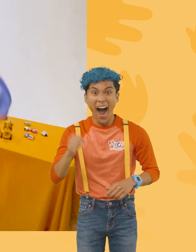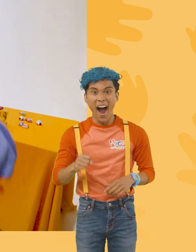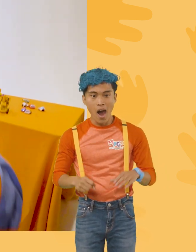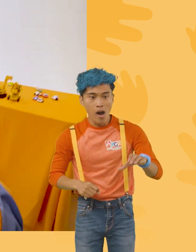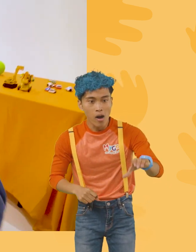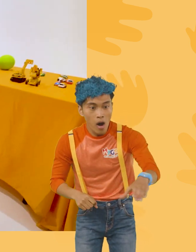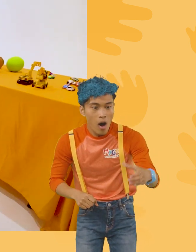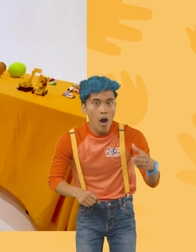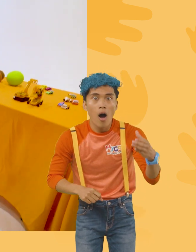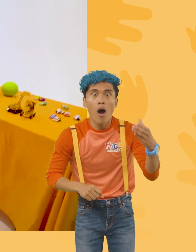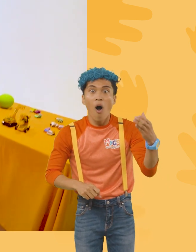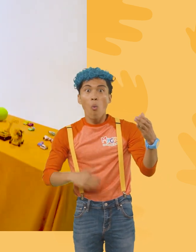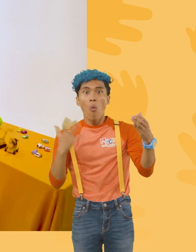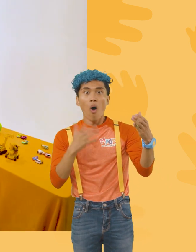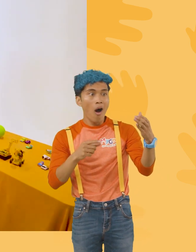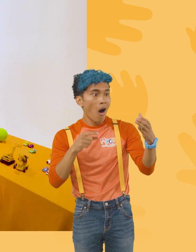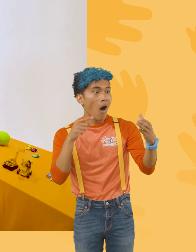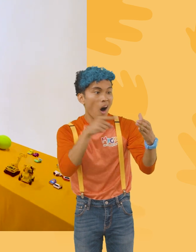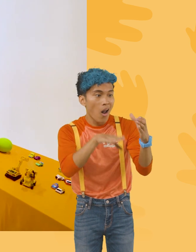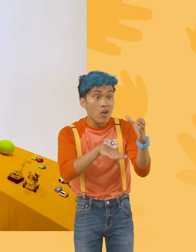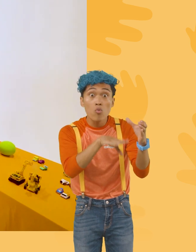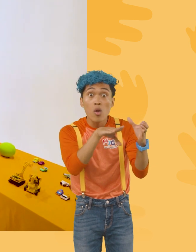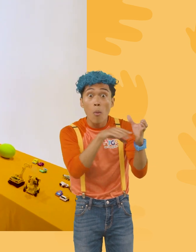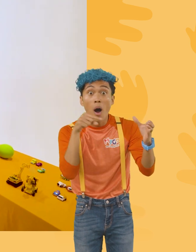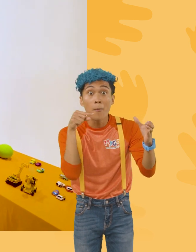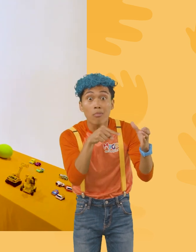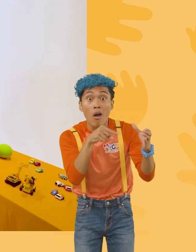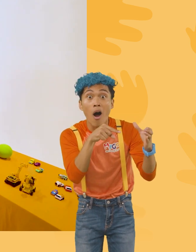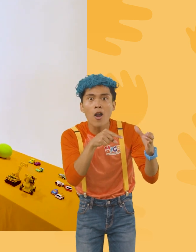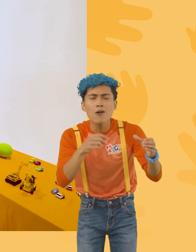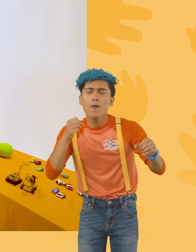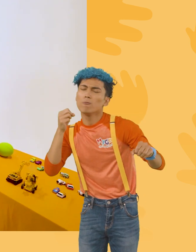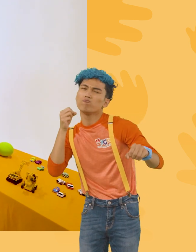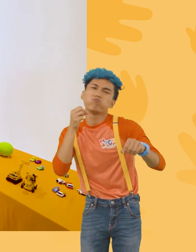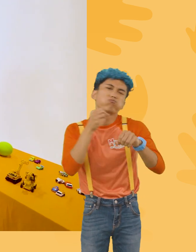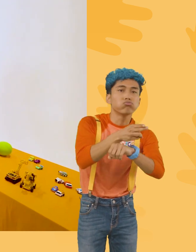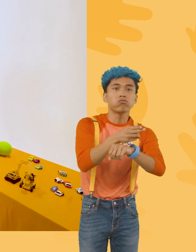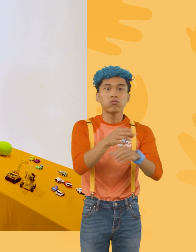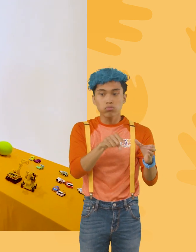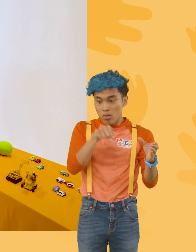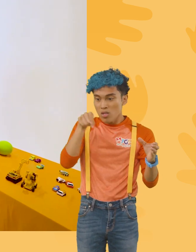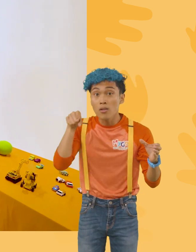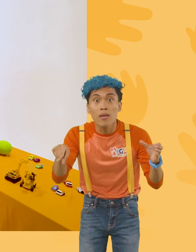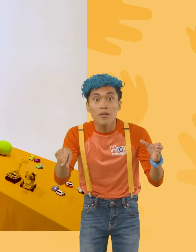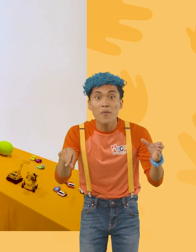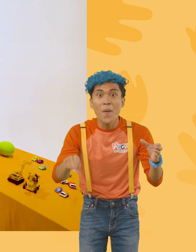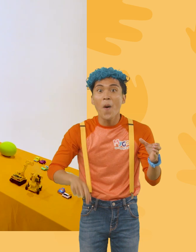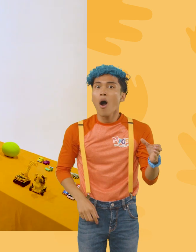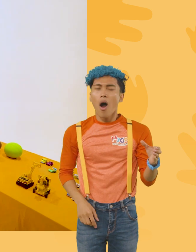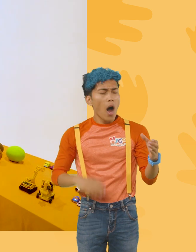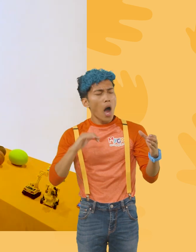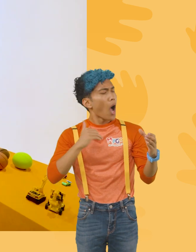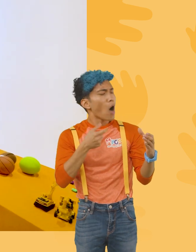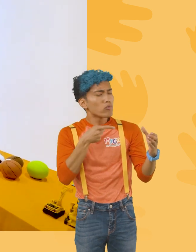Yeah! Wow! The half full water bottle totally beat the empty water bottle. How